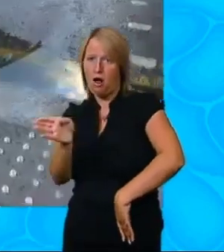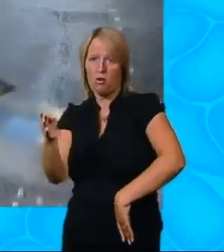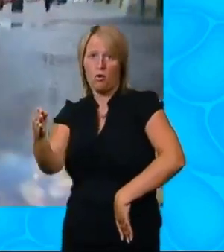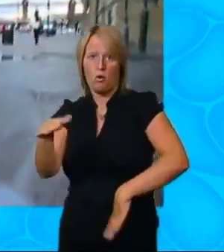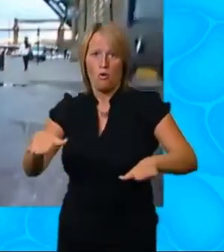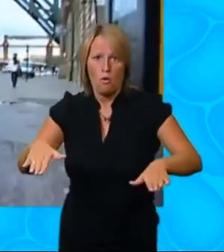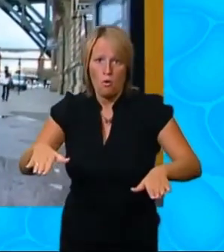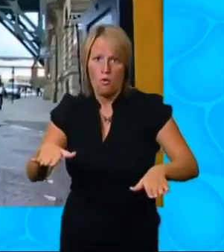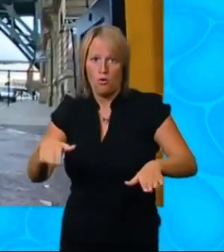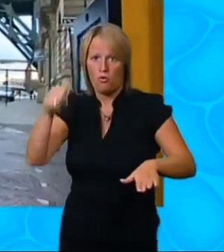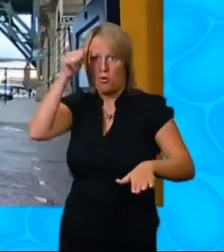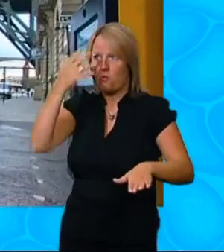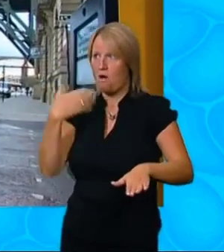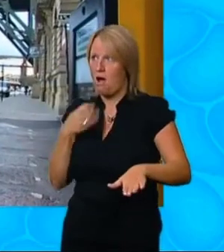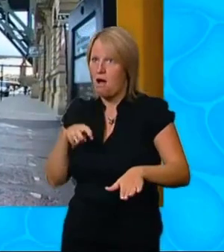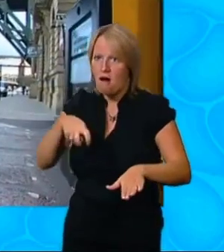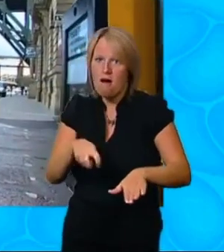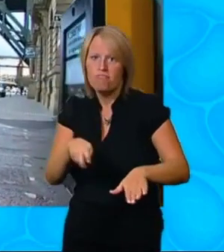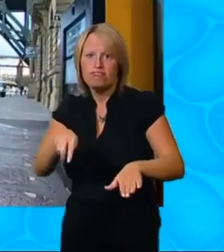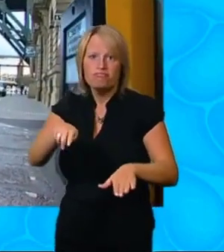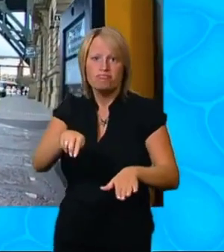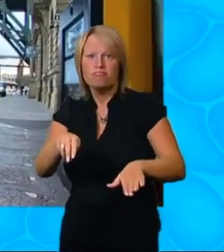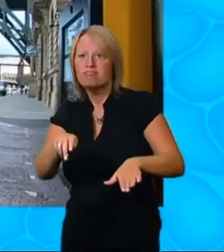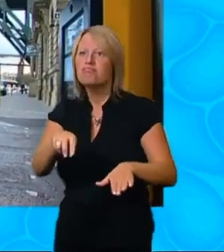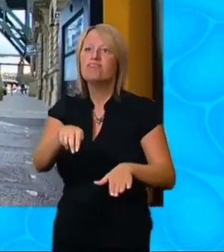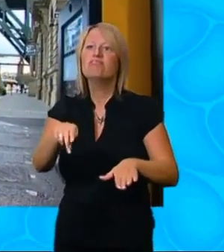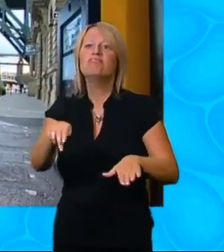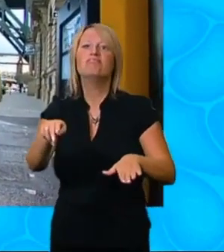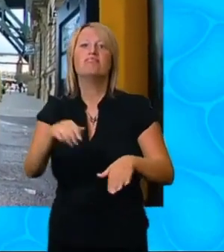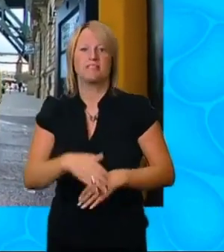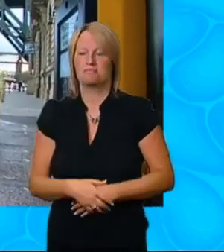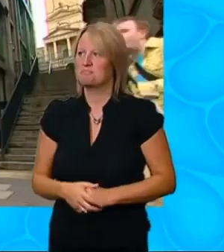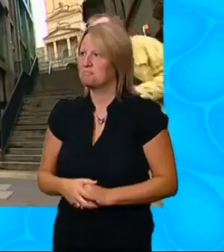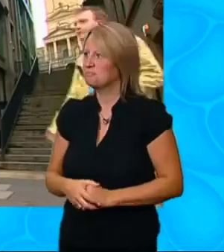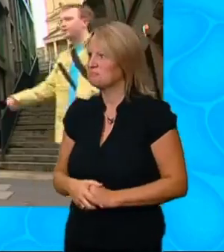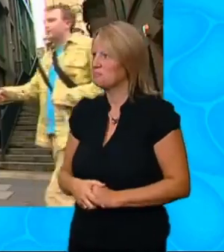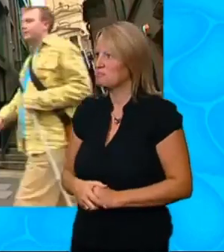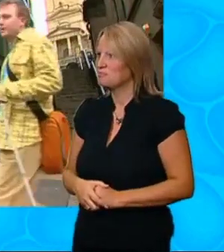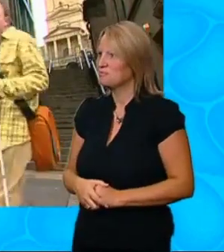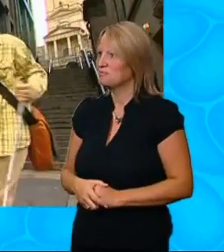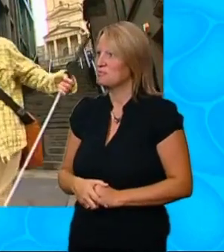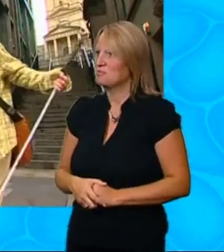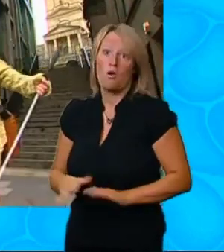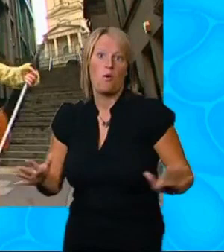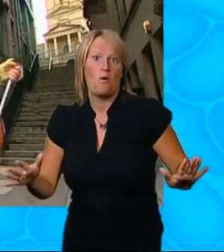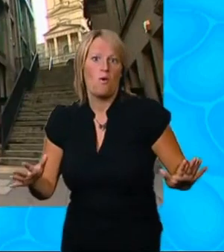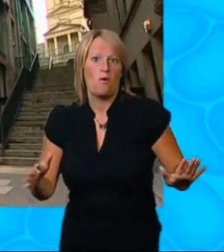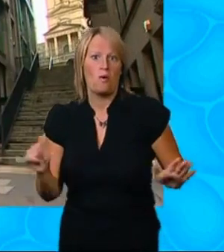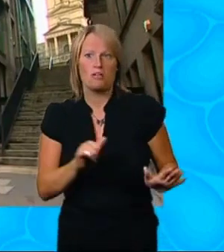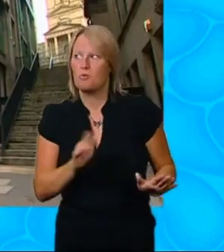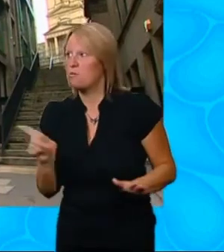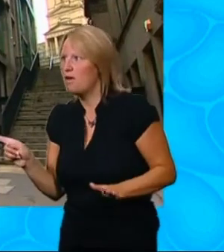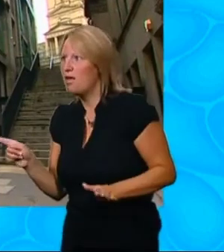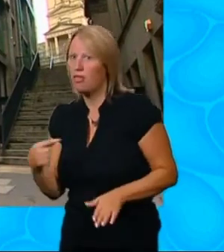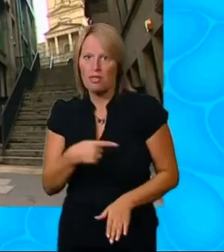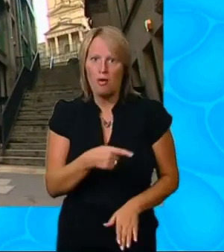way I know, but can you tell me the way I go? Hey! Okay, which way?